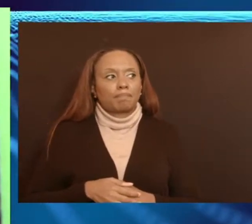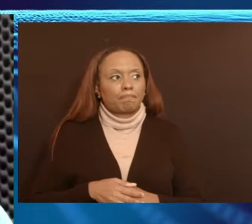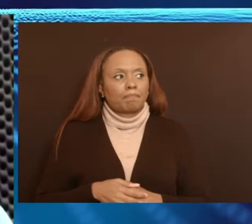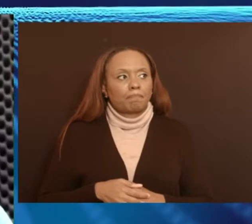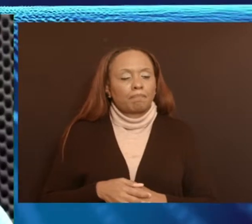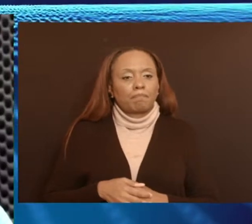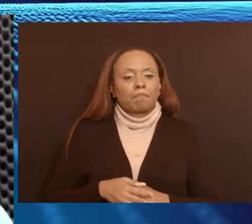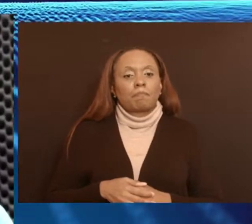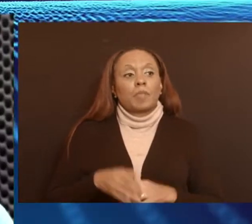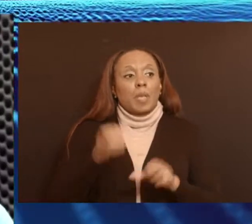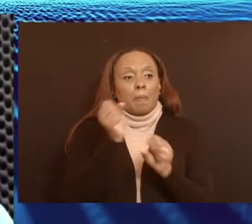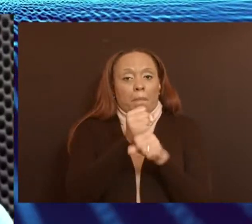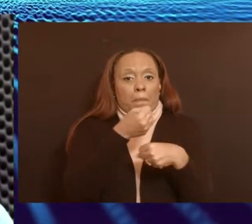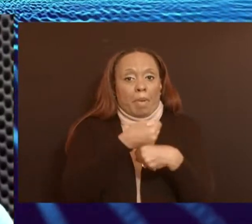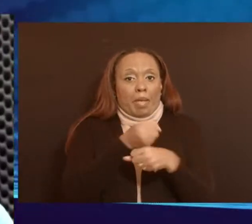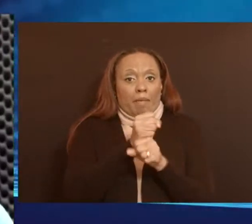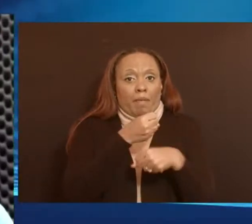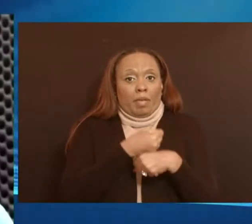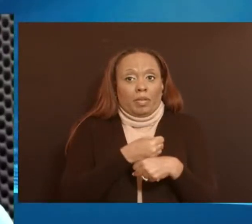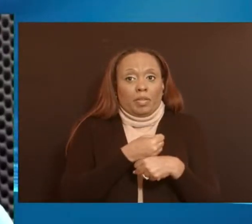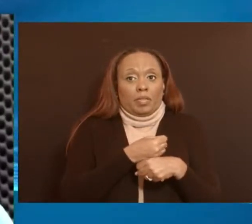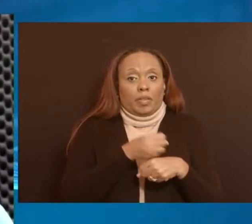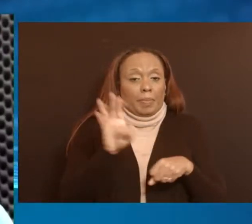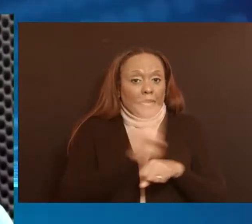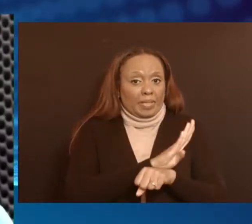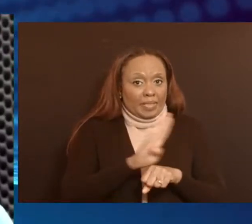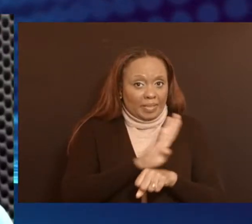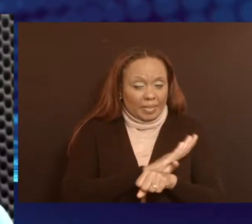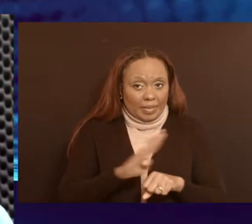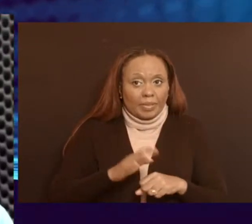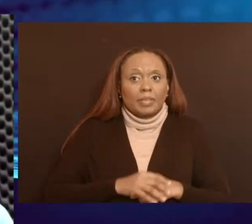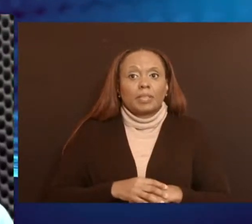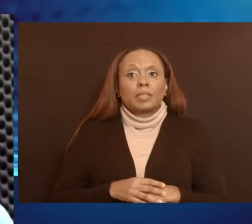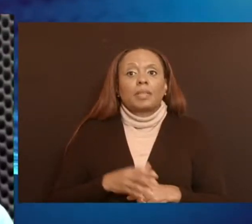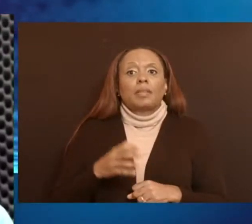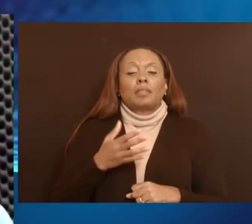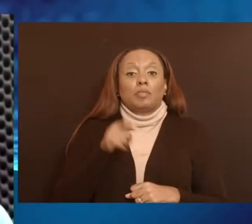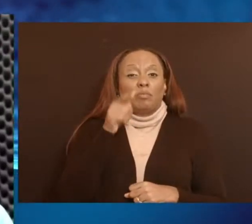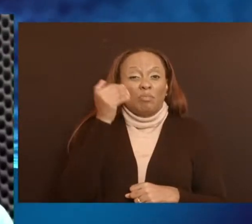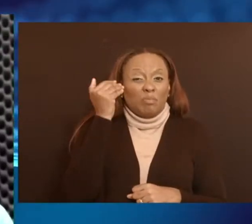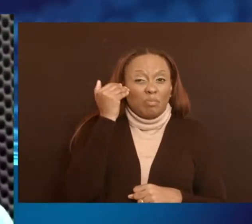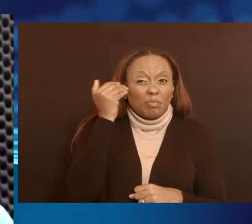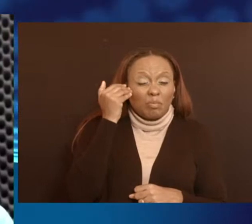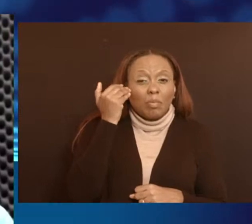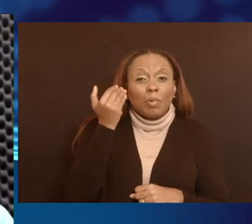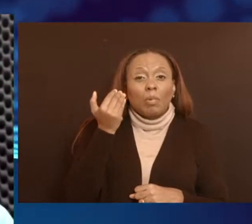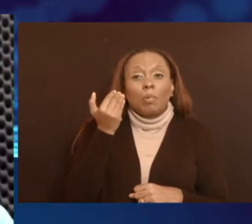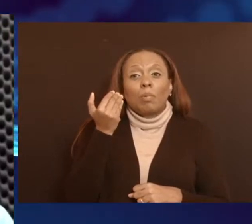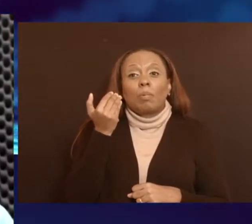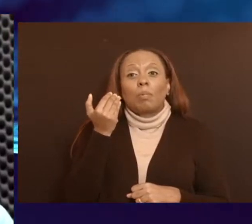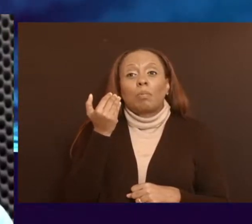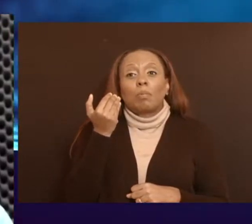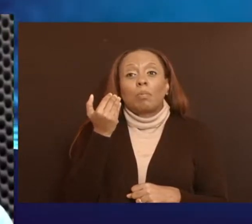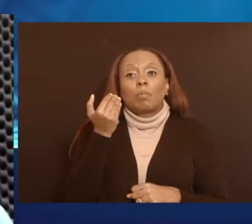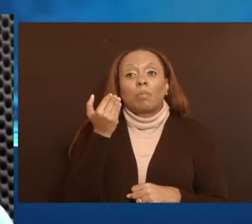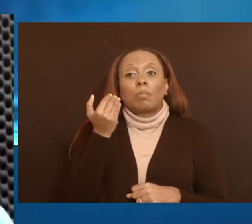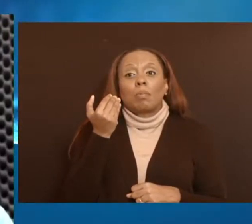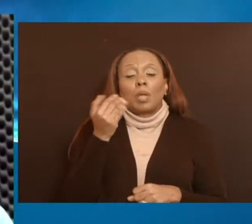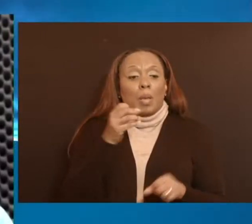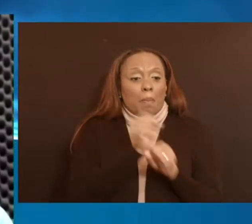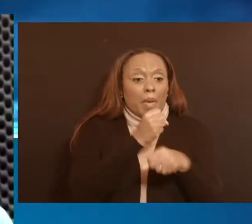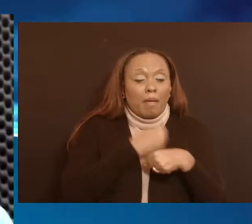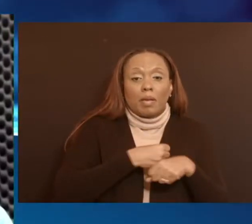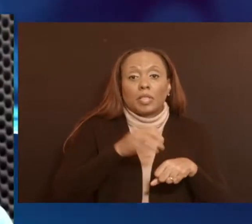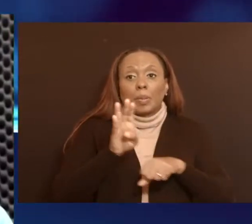contact tracing. Given that they are manufacturers, we would posit that they are doing wholesaling, et